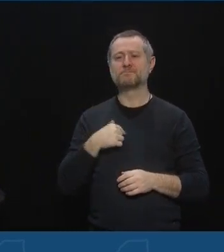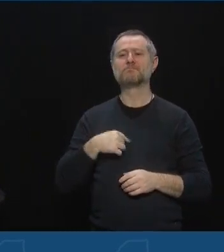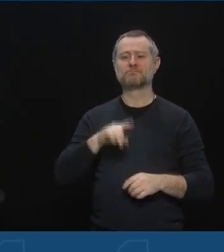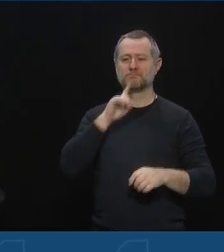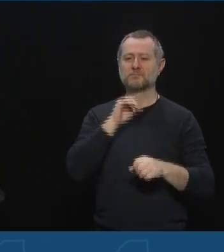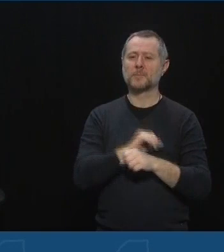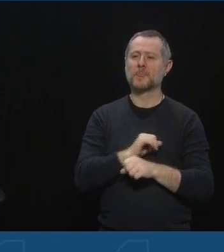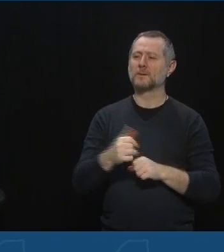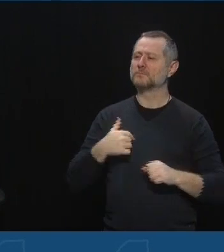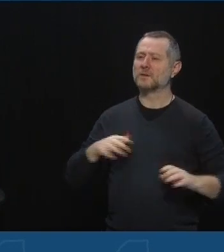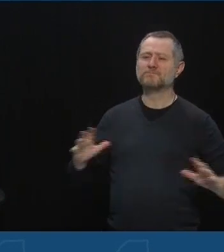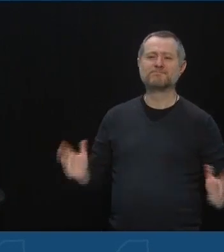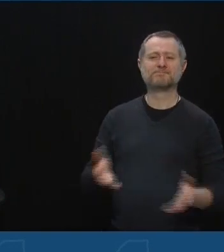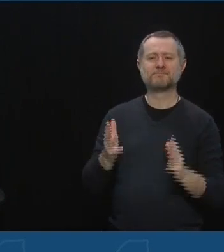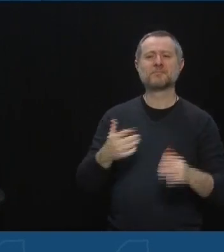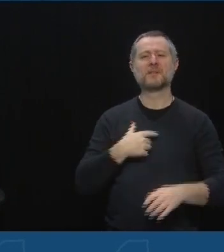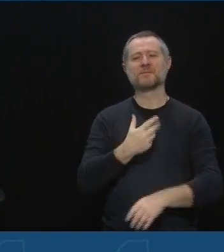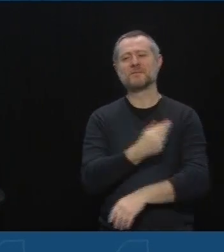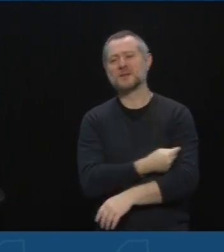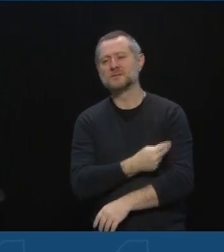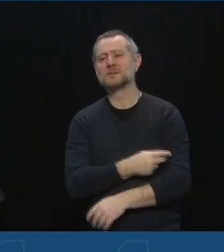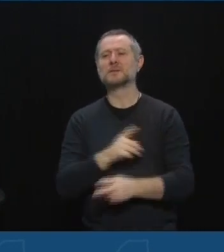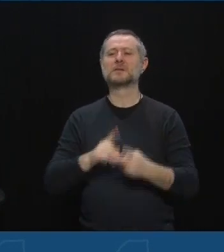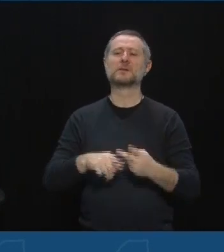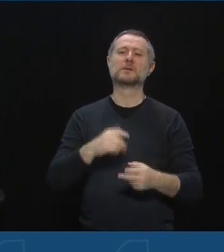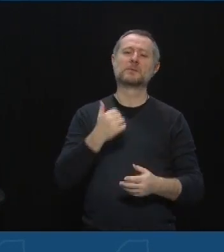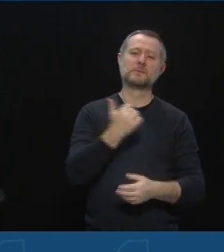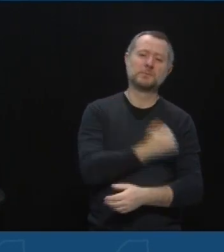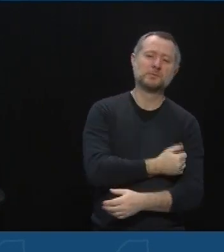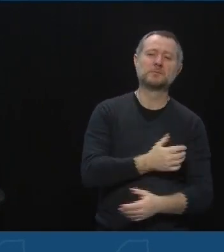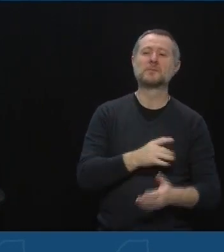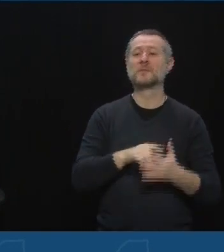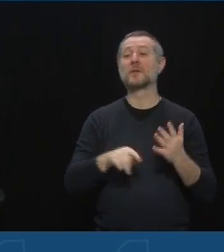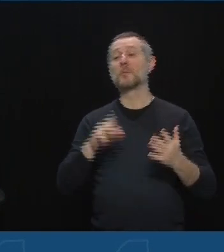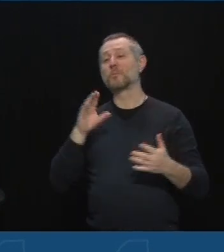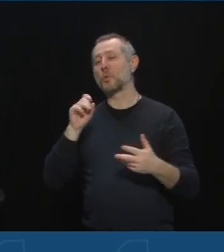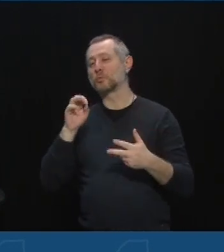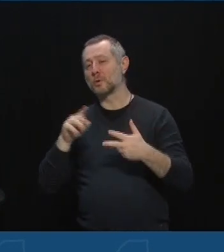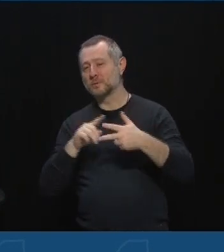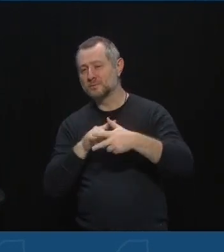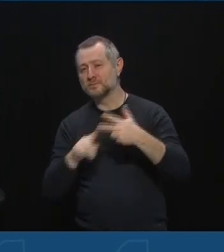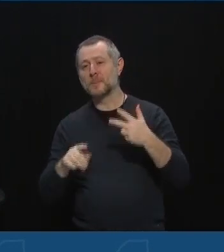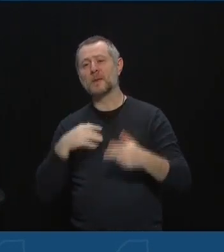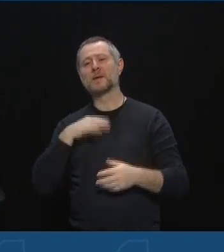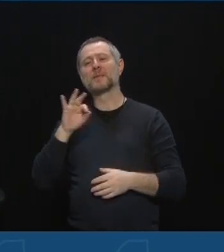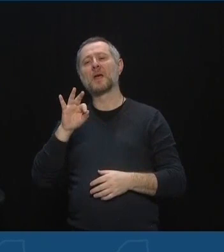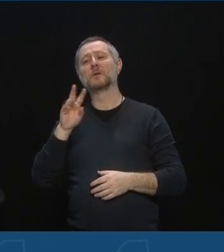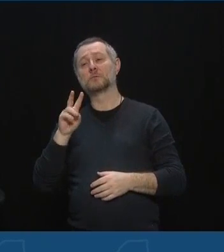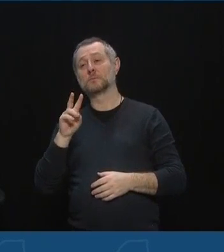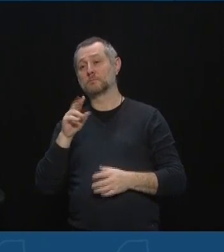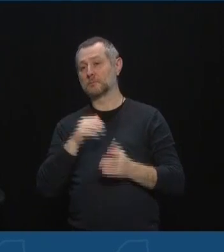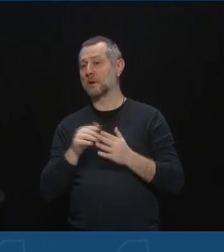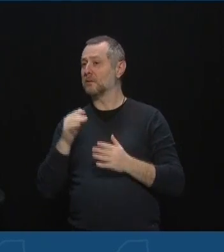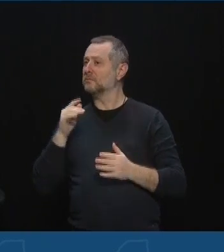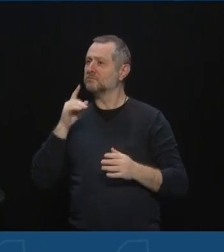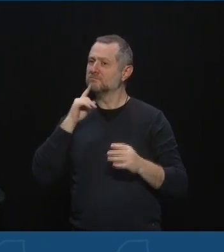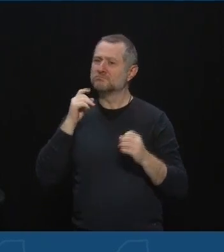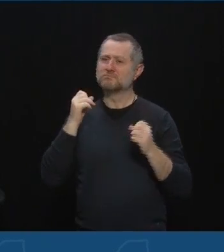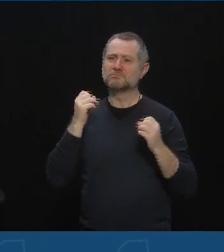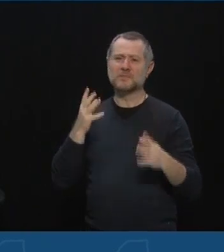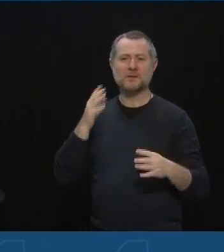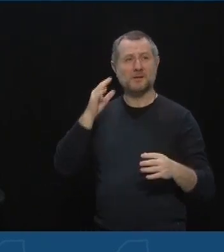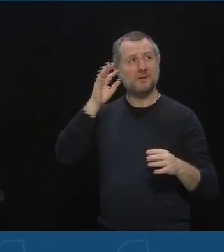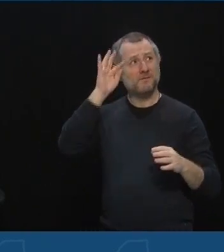vaccines and boosters out and testing kits. We had 92 million test kits. I think I have more than the federal government, because I was so intent that we had to protect